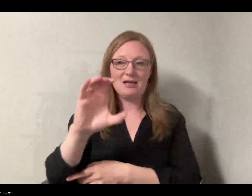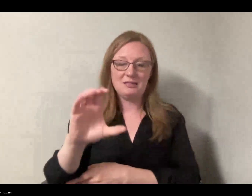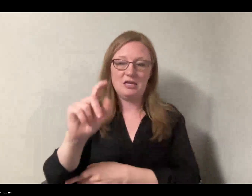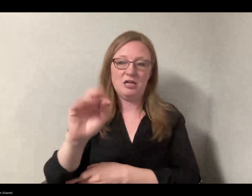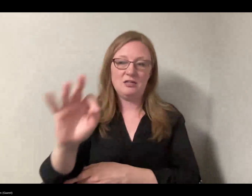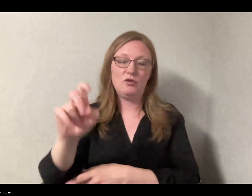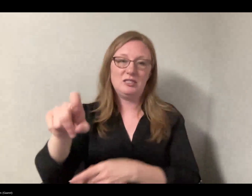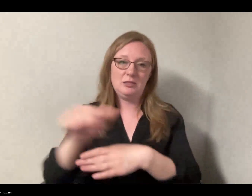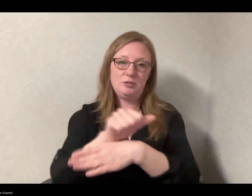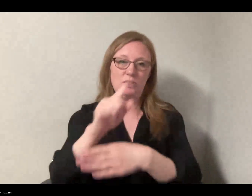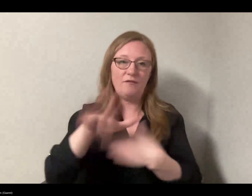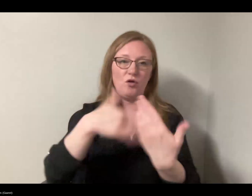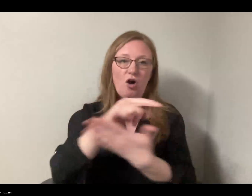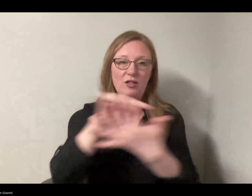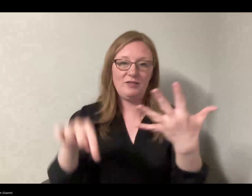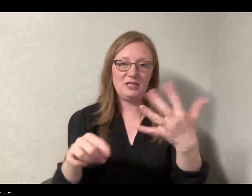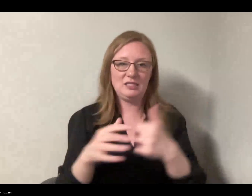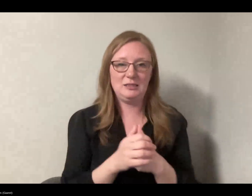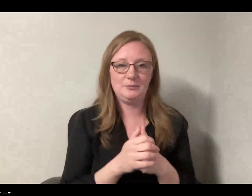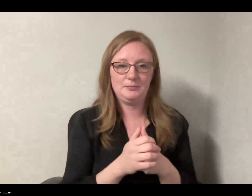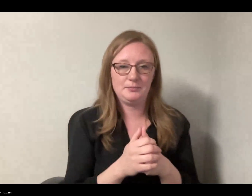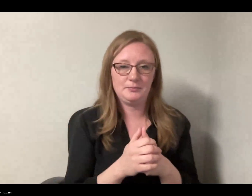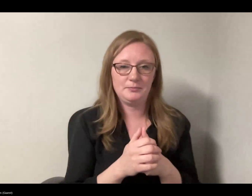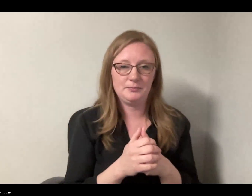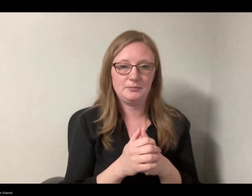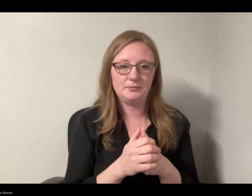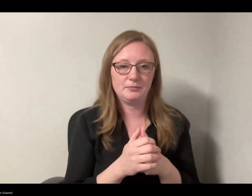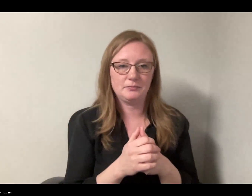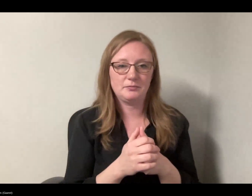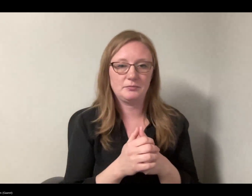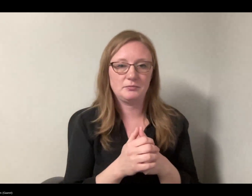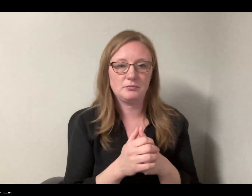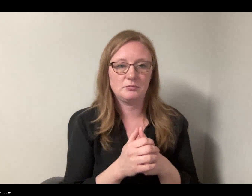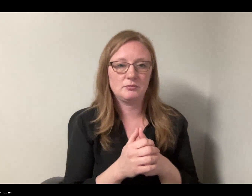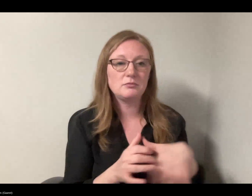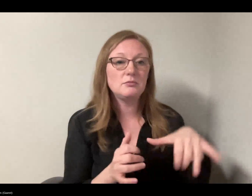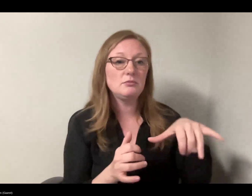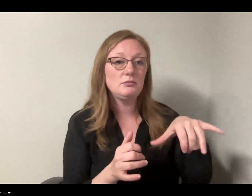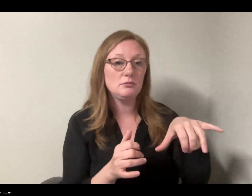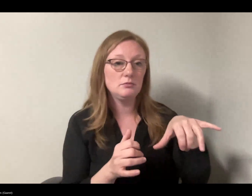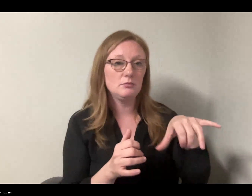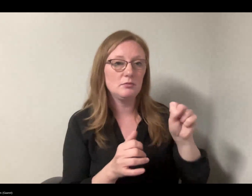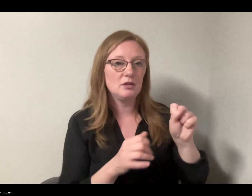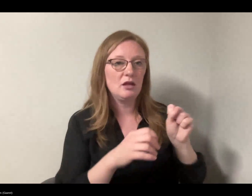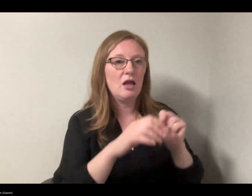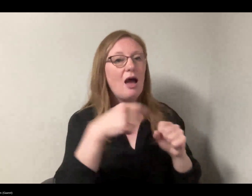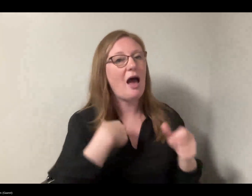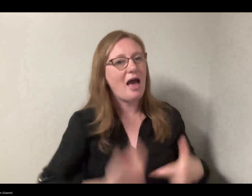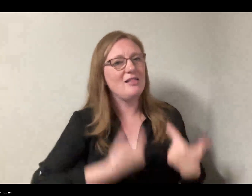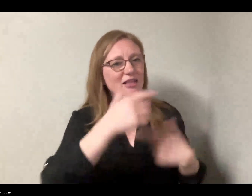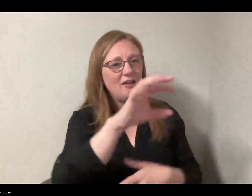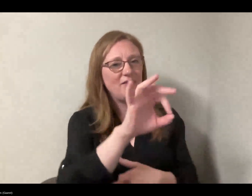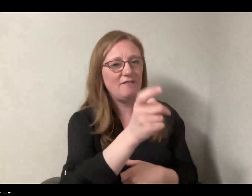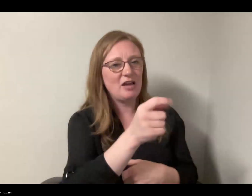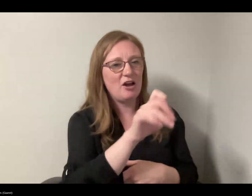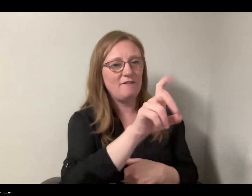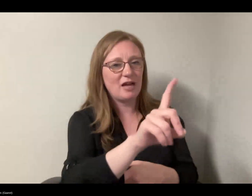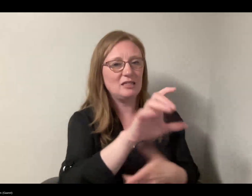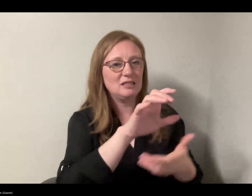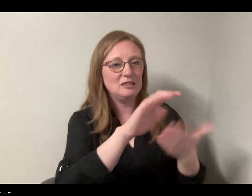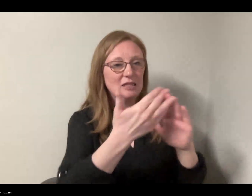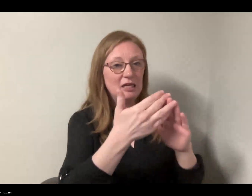trained to do all of those. Yeah, I live in Fairfax City, so talk to your local region people and tell them